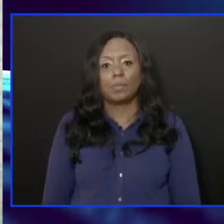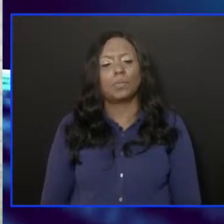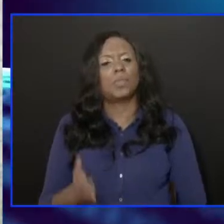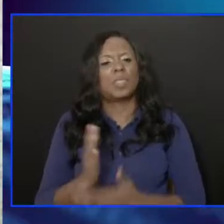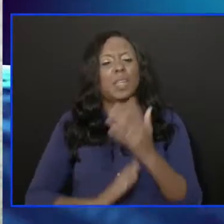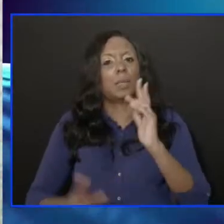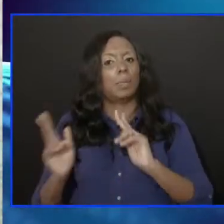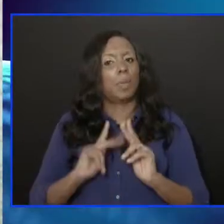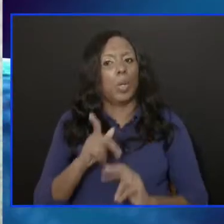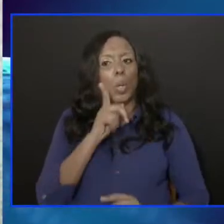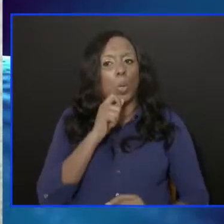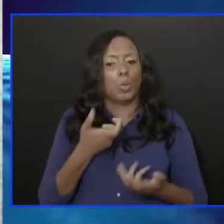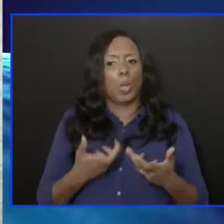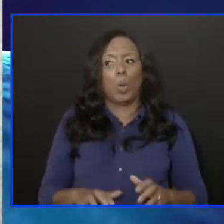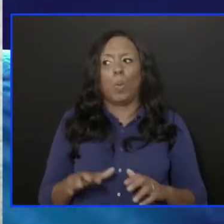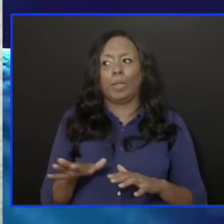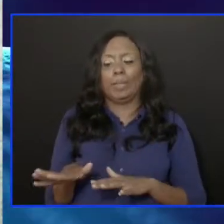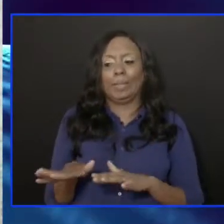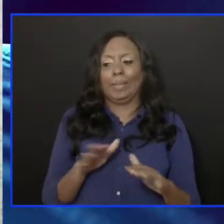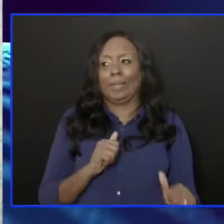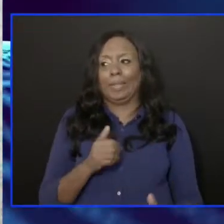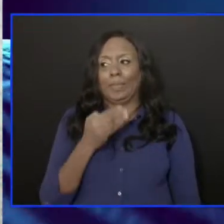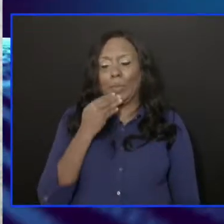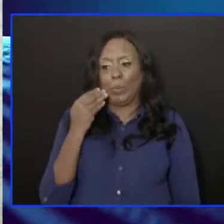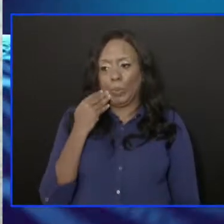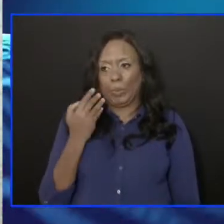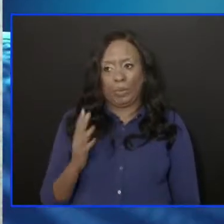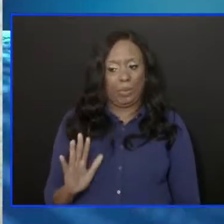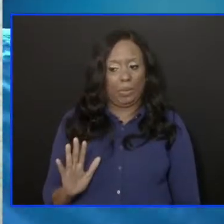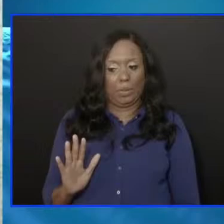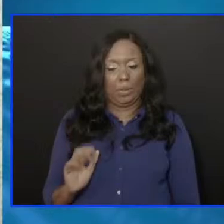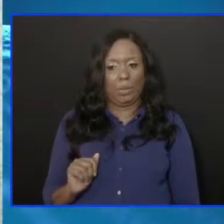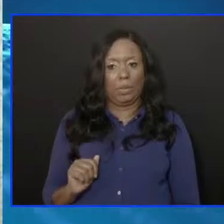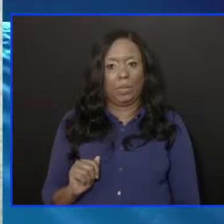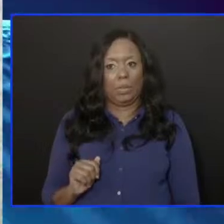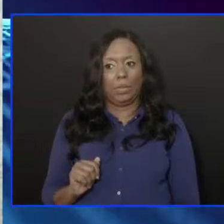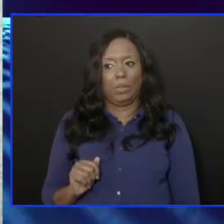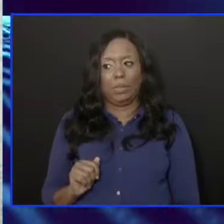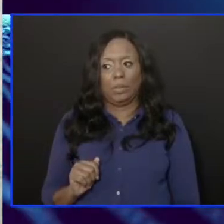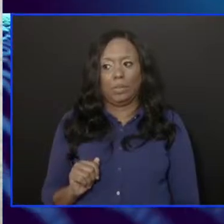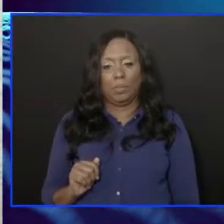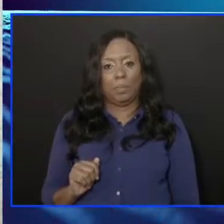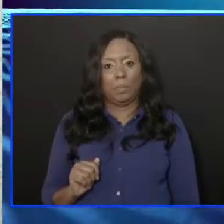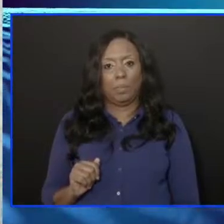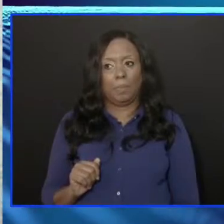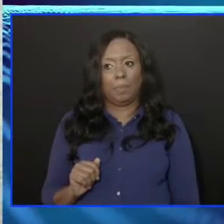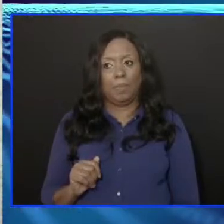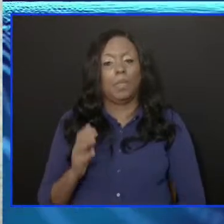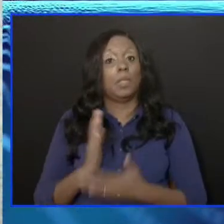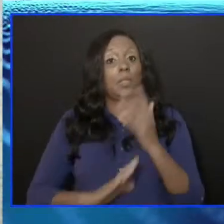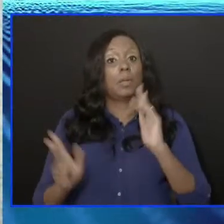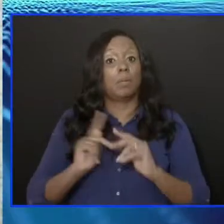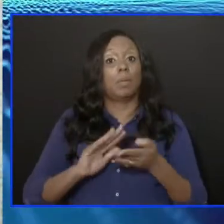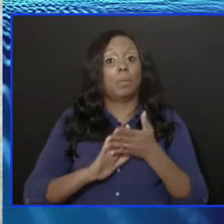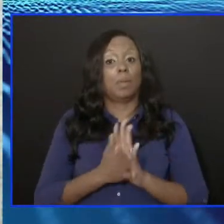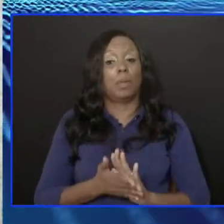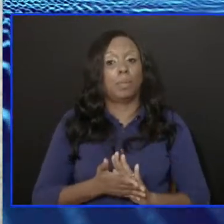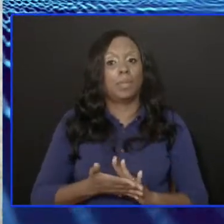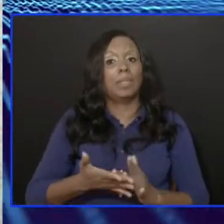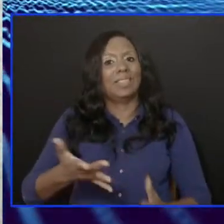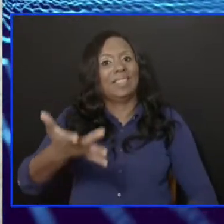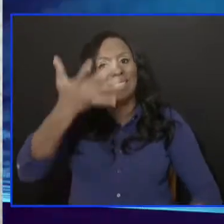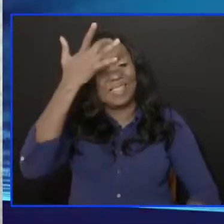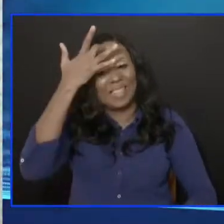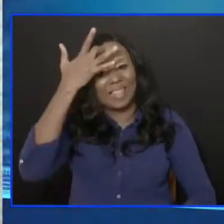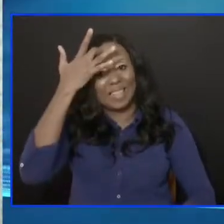their homes. Is that situation improved? People who were potentially getting ill or seriously ill,